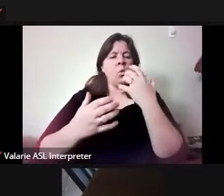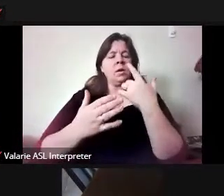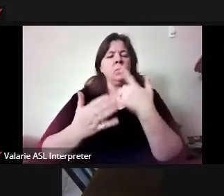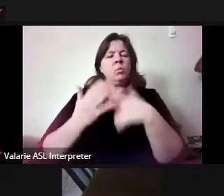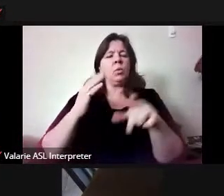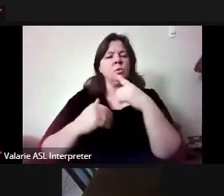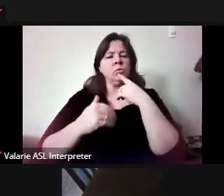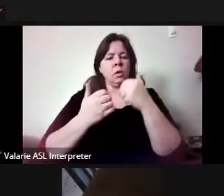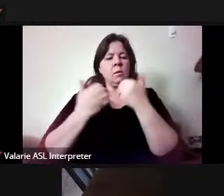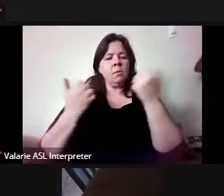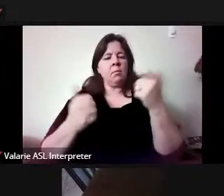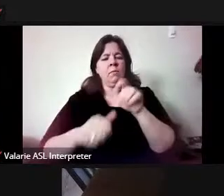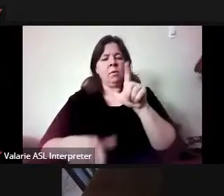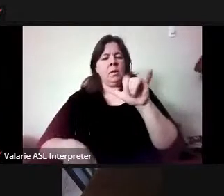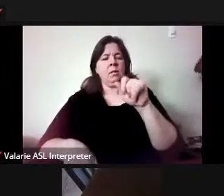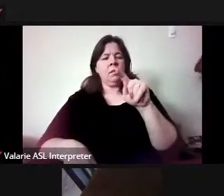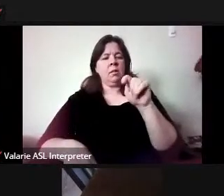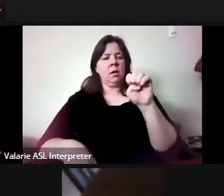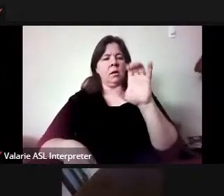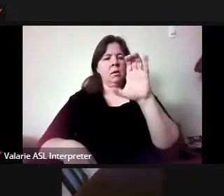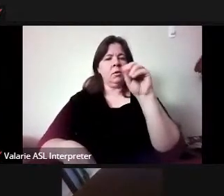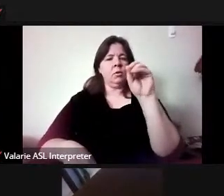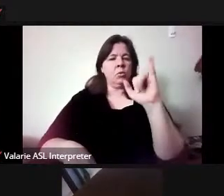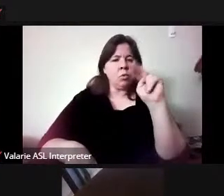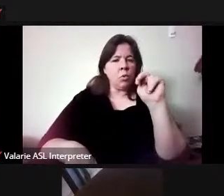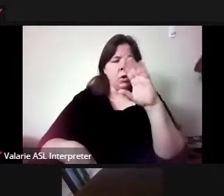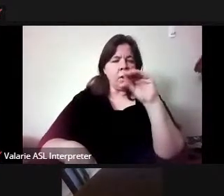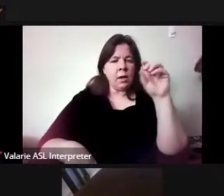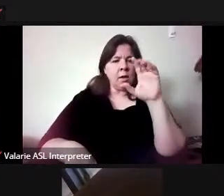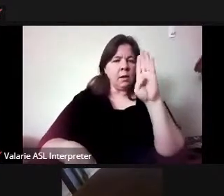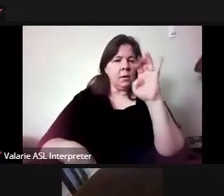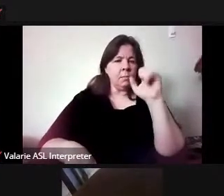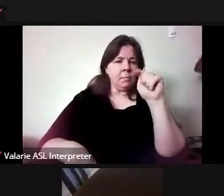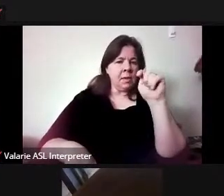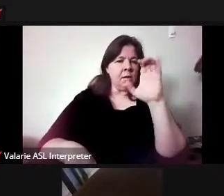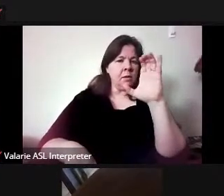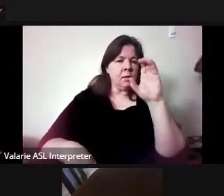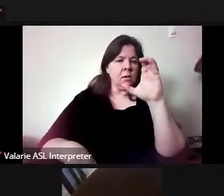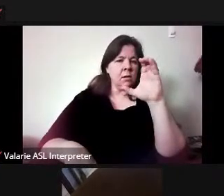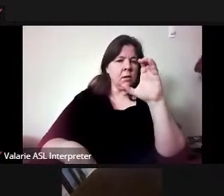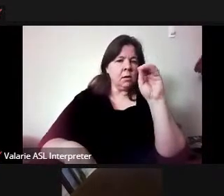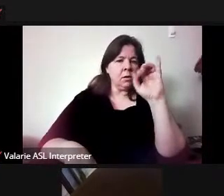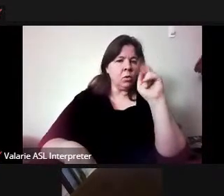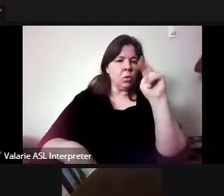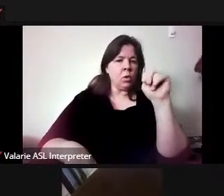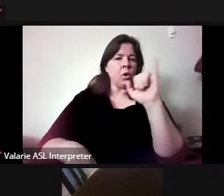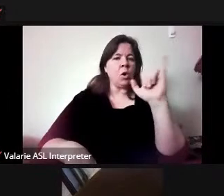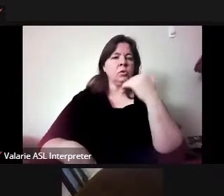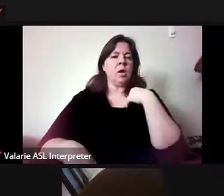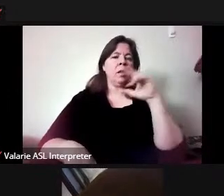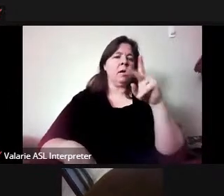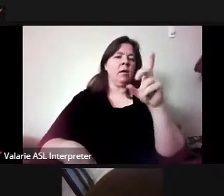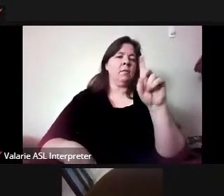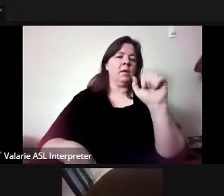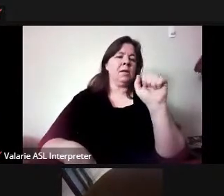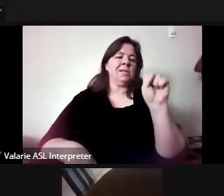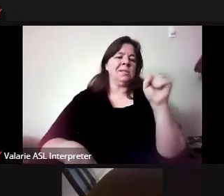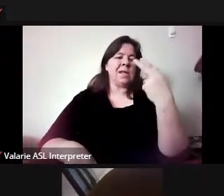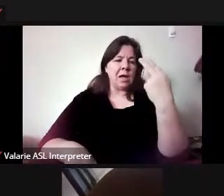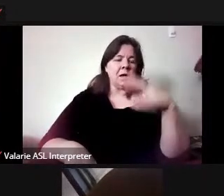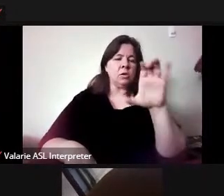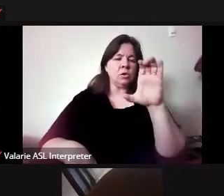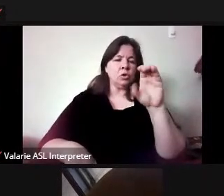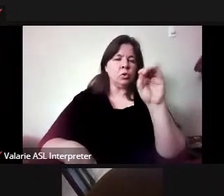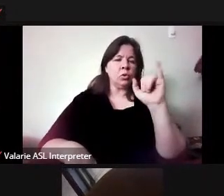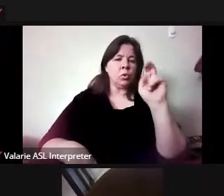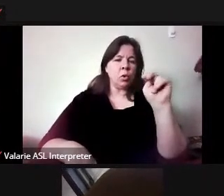Apart from Litecoin, Ethereum, and Bitcoin, there's also Dash coin too.